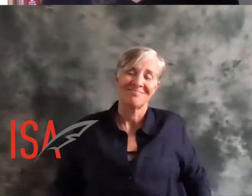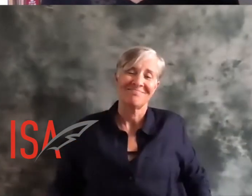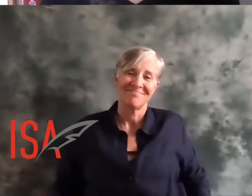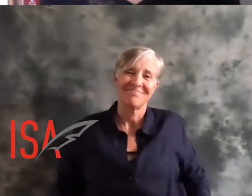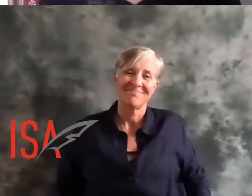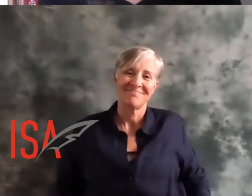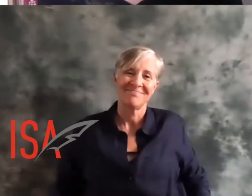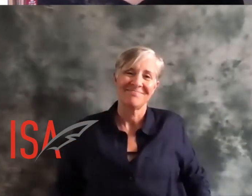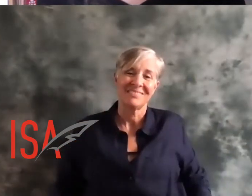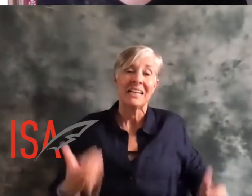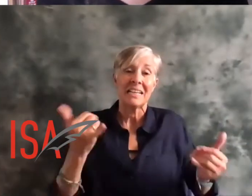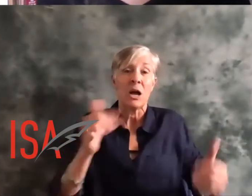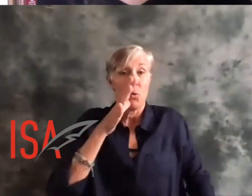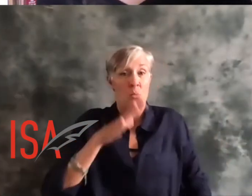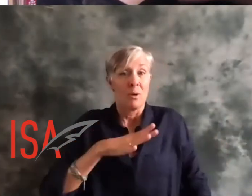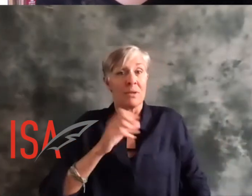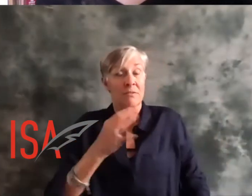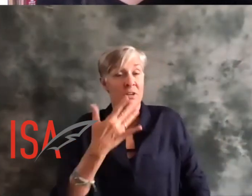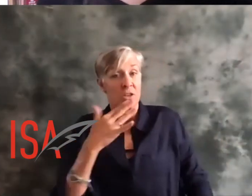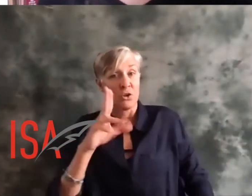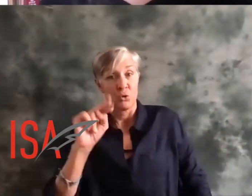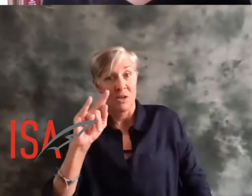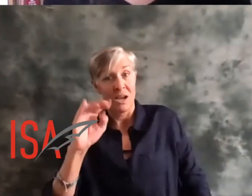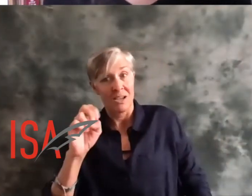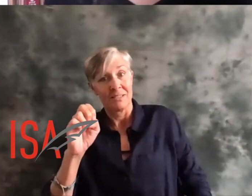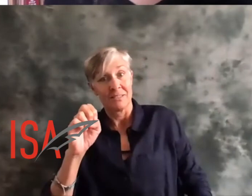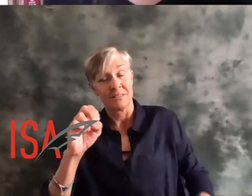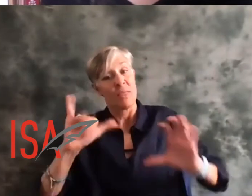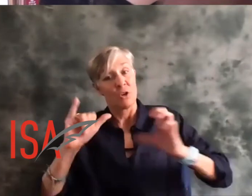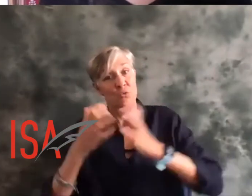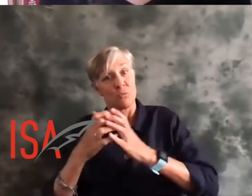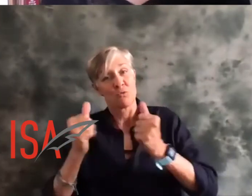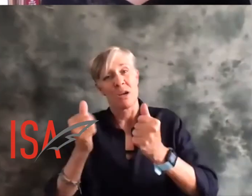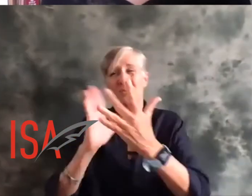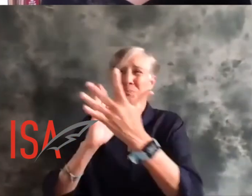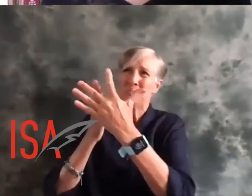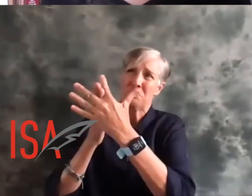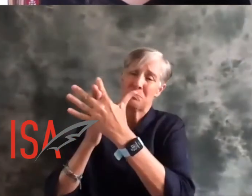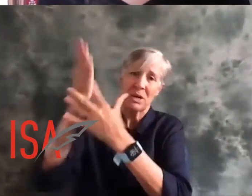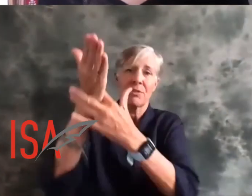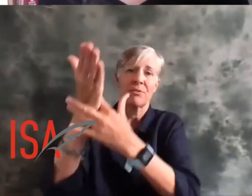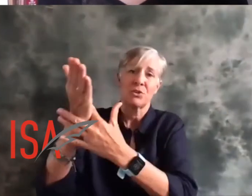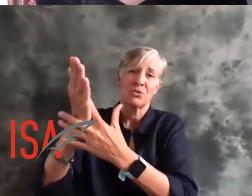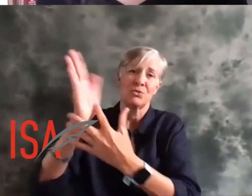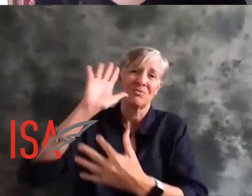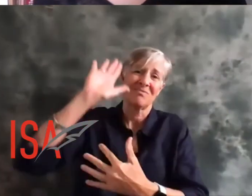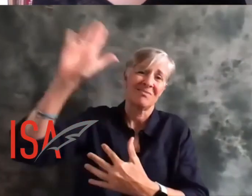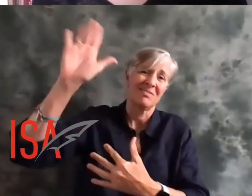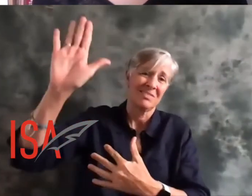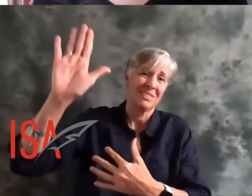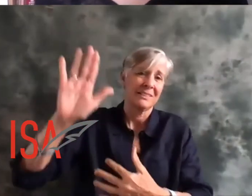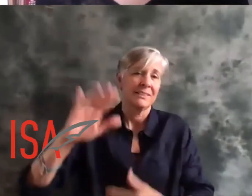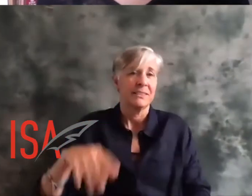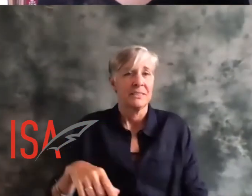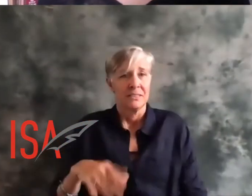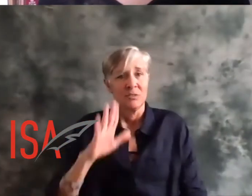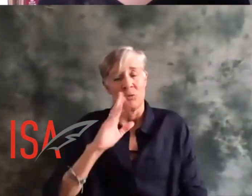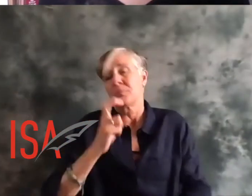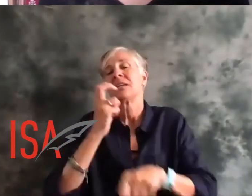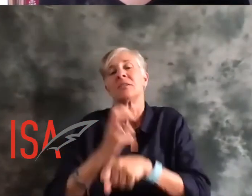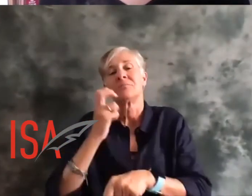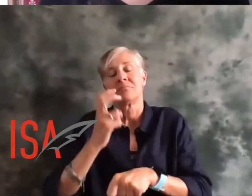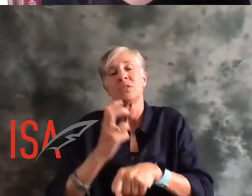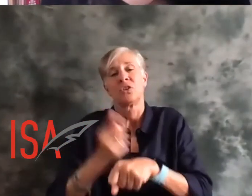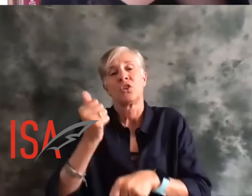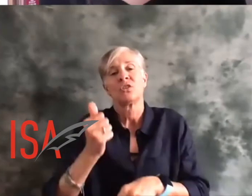Women of Color Unite that are trying to break through that, but it's not the norm, and it is going to be more difficult